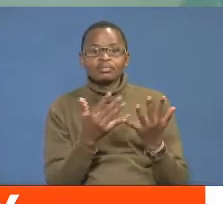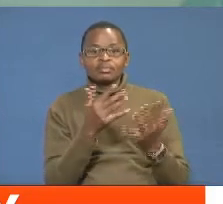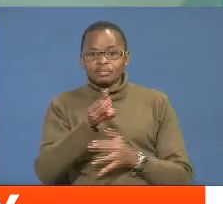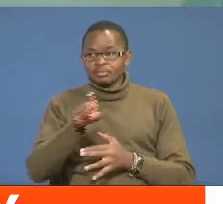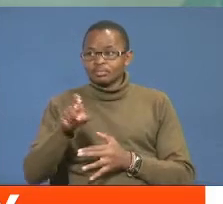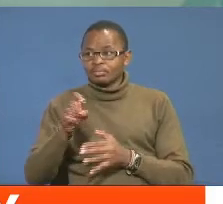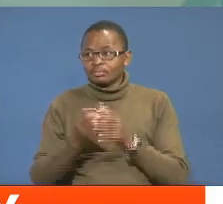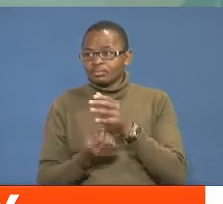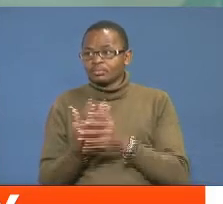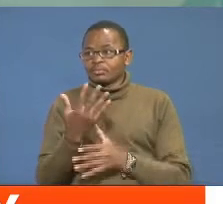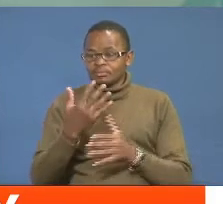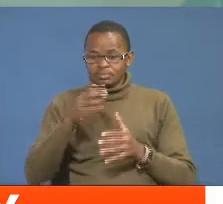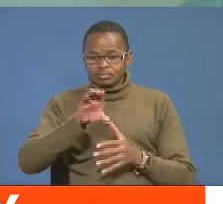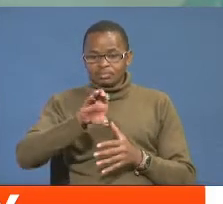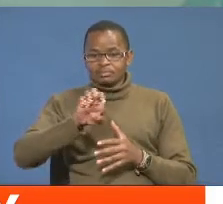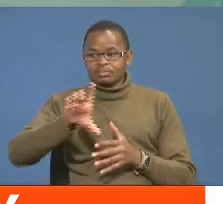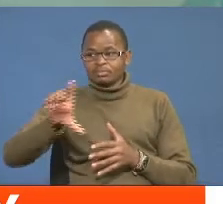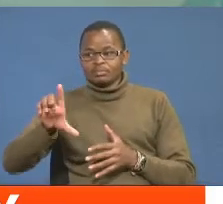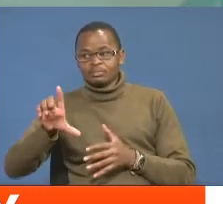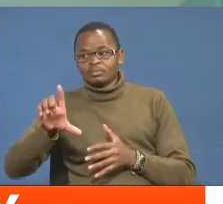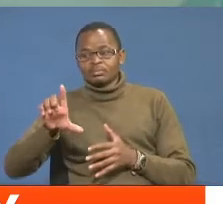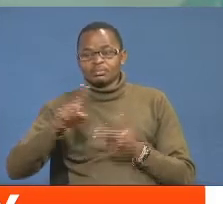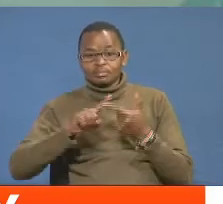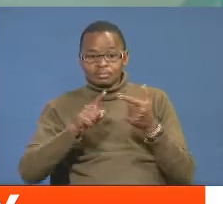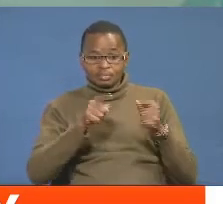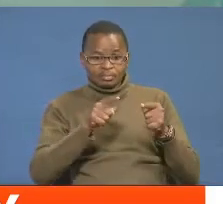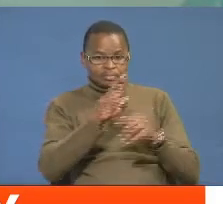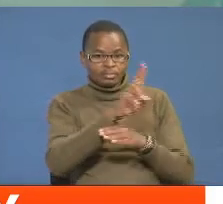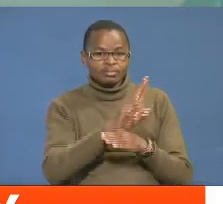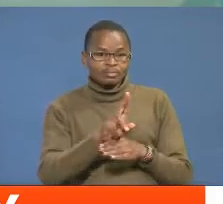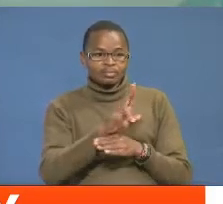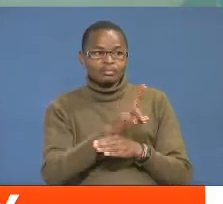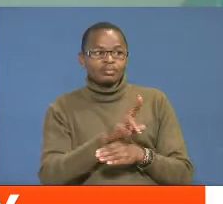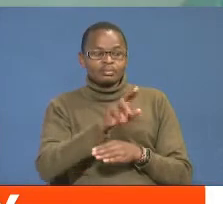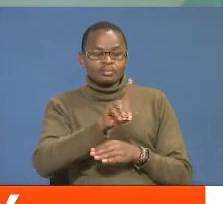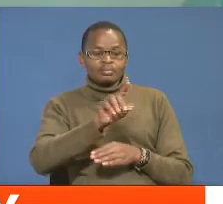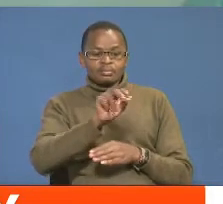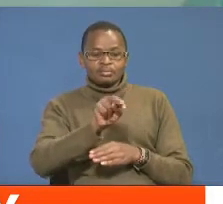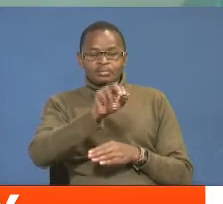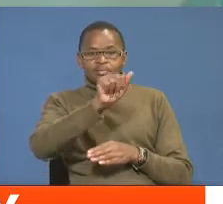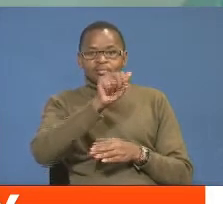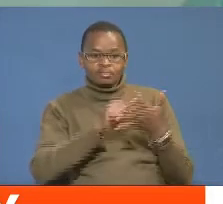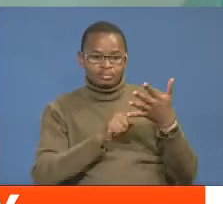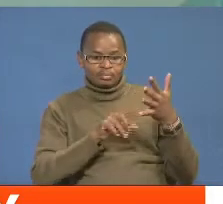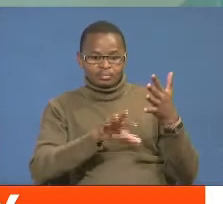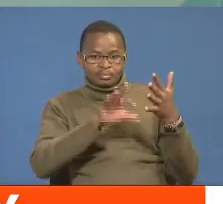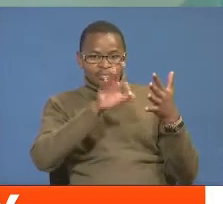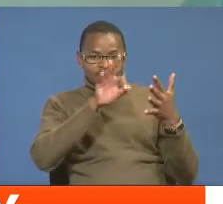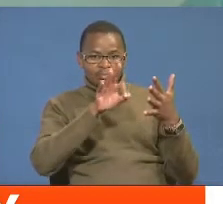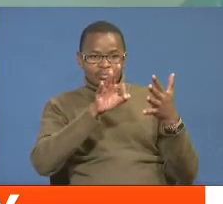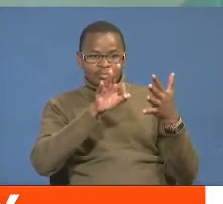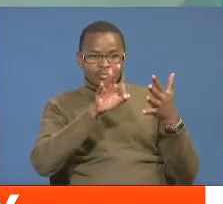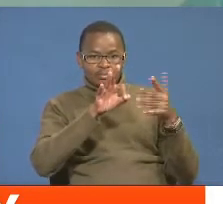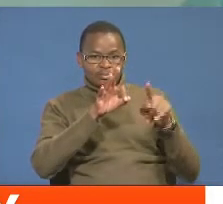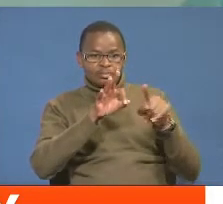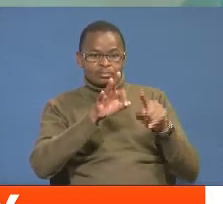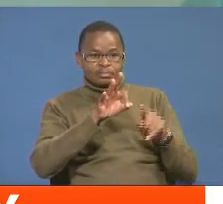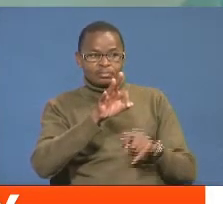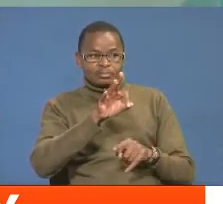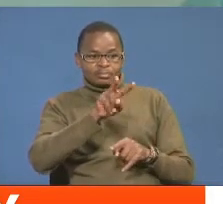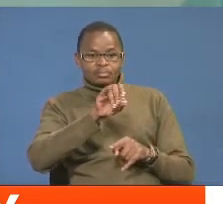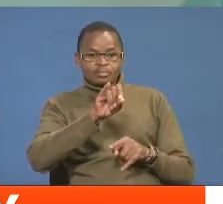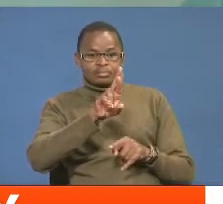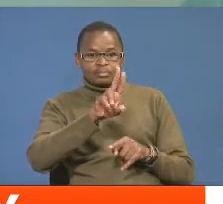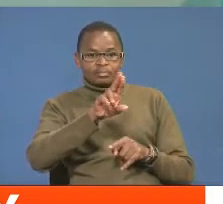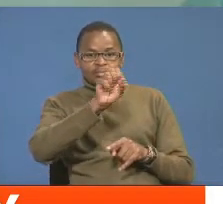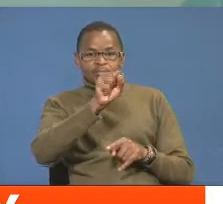virus was actually grown in cells and then attenuated that way. This one is where they're using the DNA technology. So what they took is they took the adenovirus,